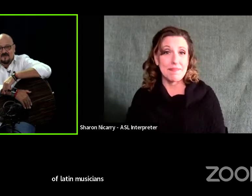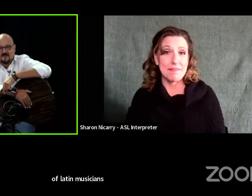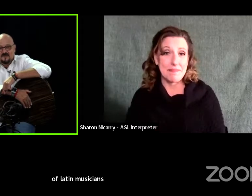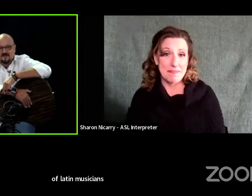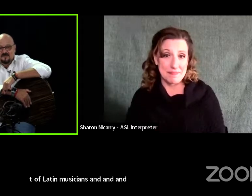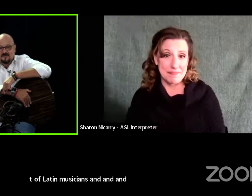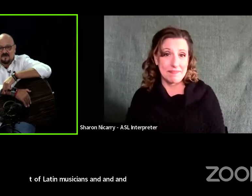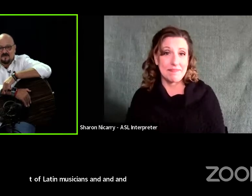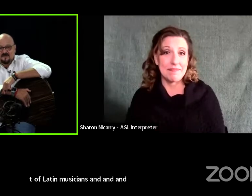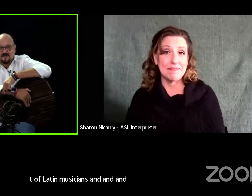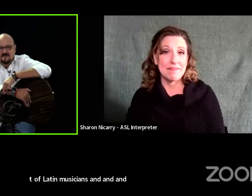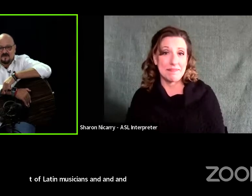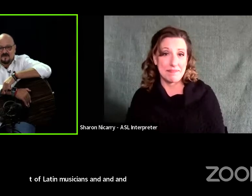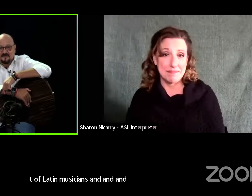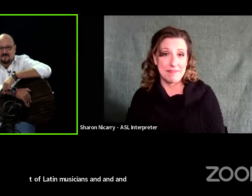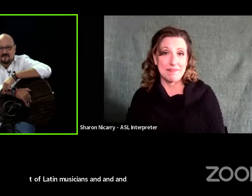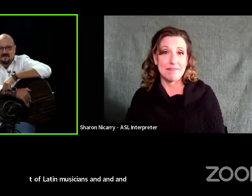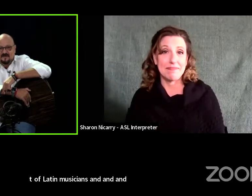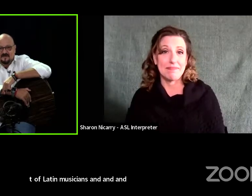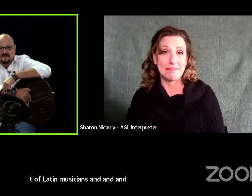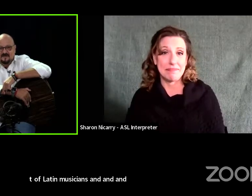And I also do a lot of